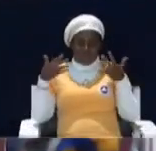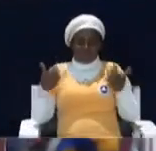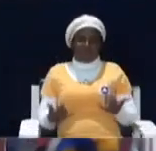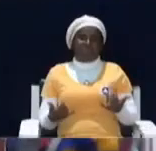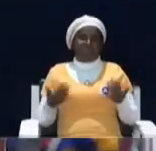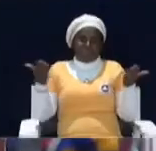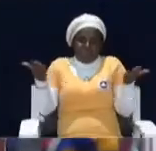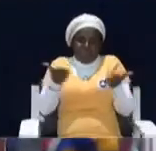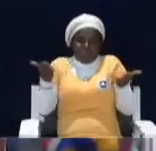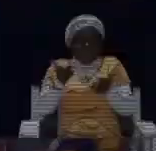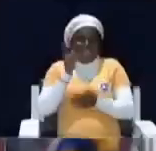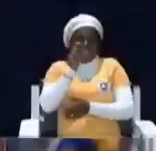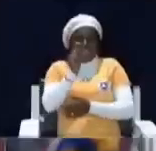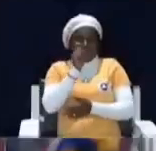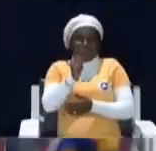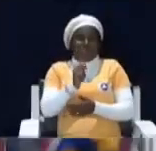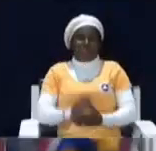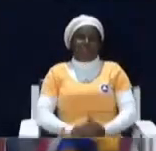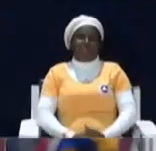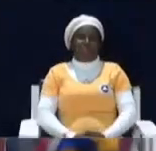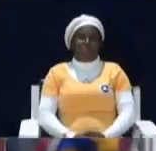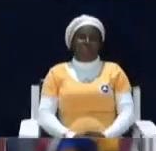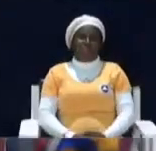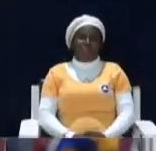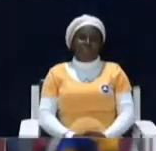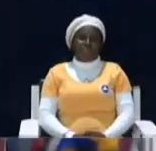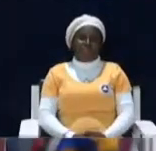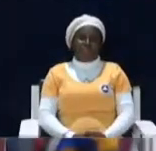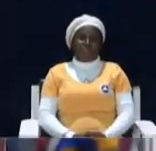live testifiers tonight.